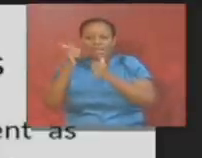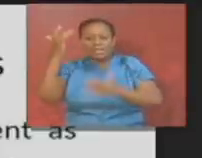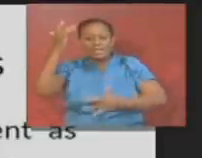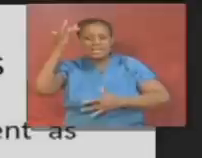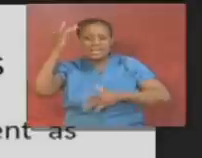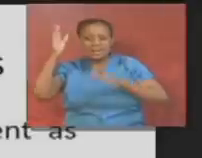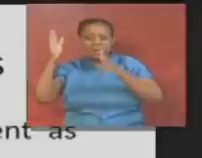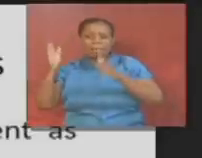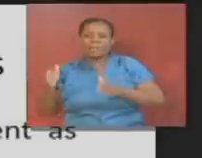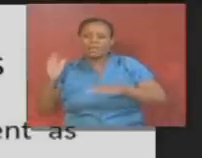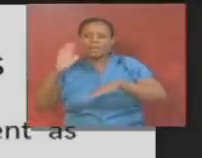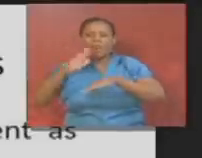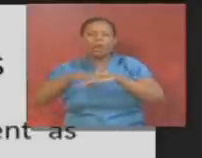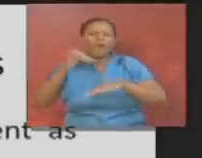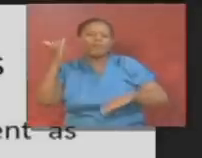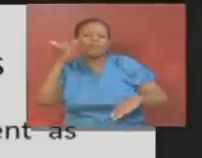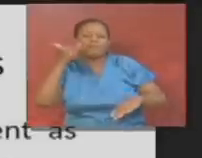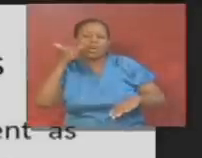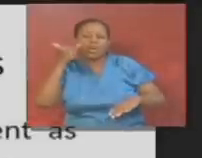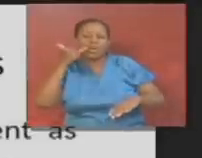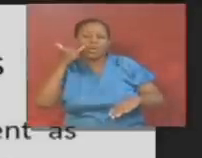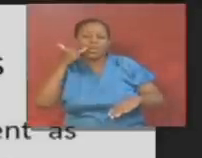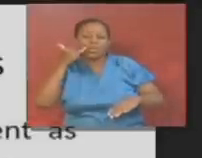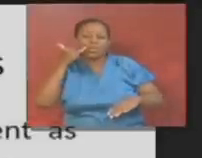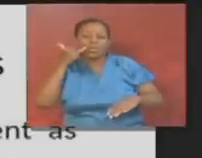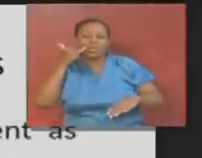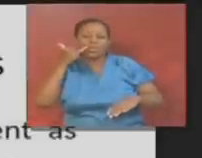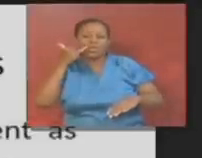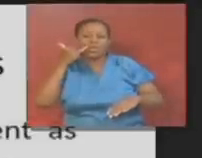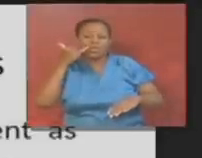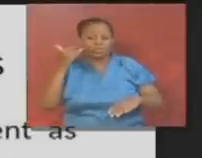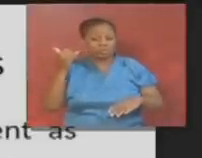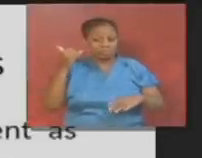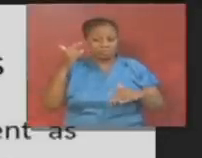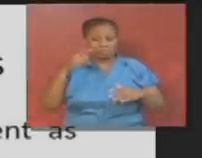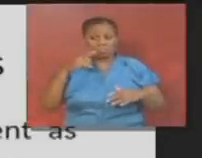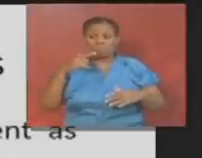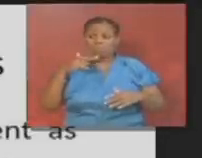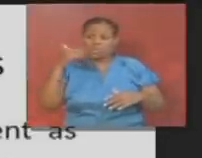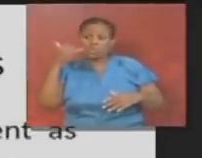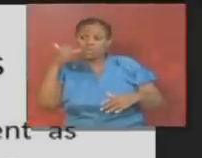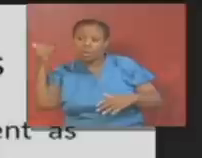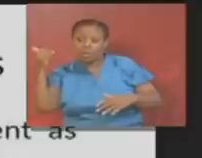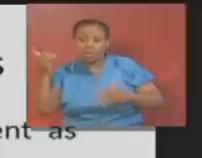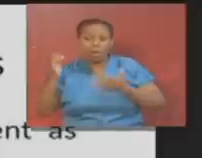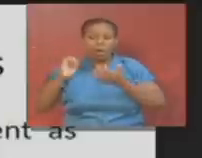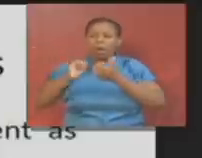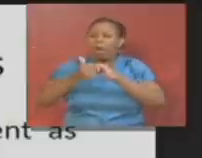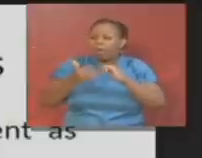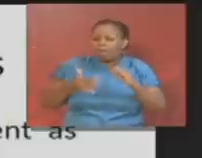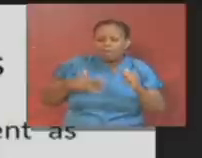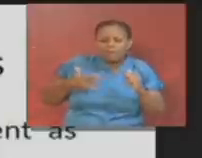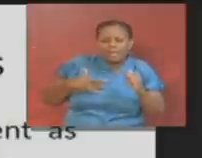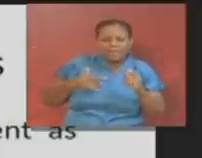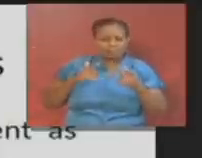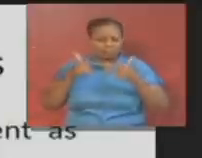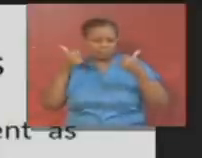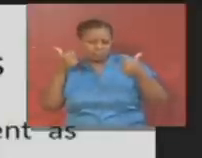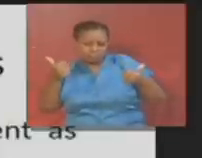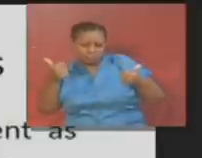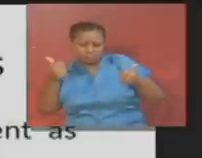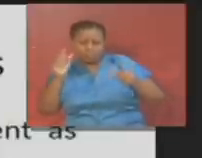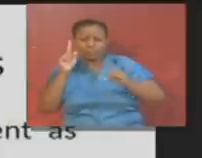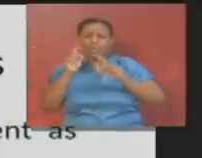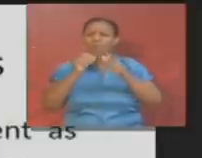prescriptions at our healthcare facilities so that they can be collected. Despite these measures, though, a